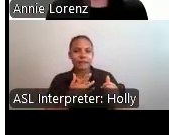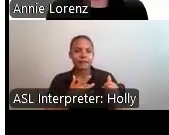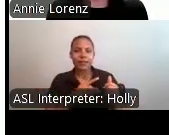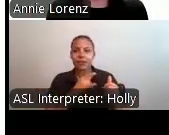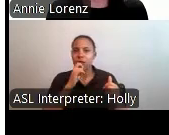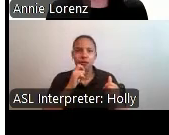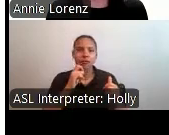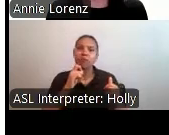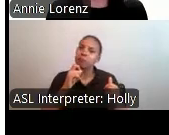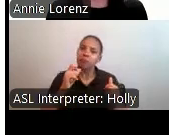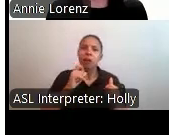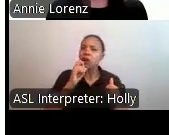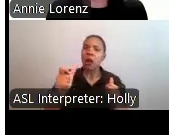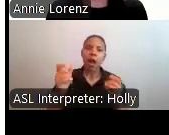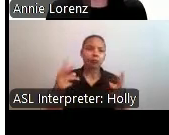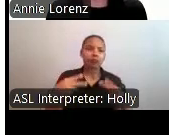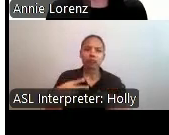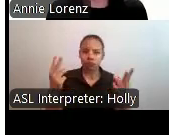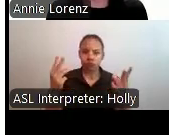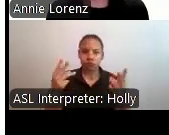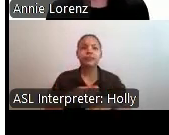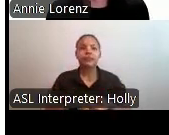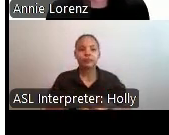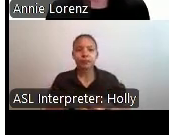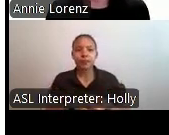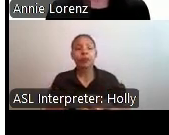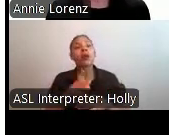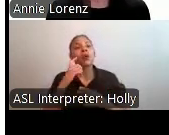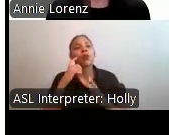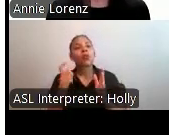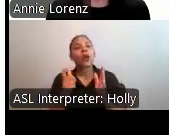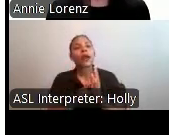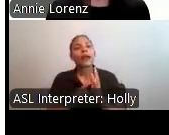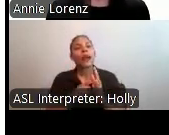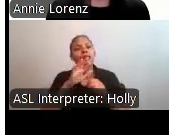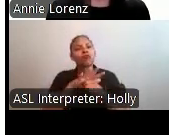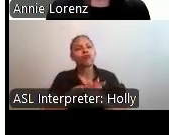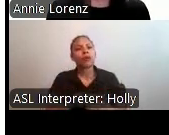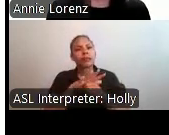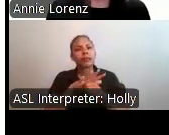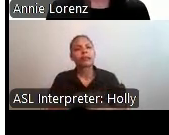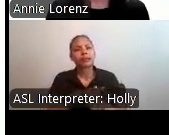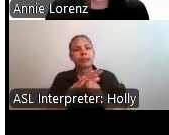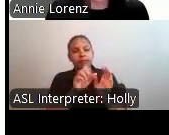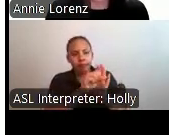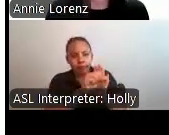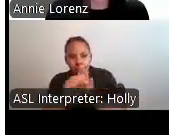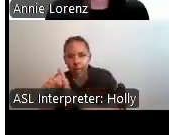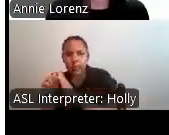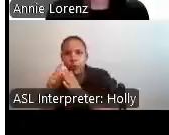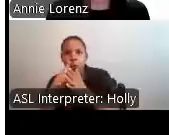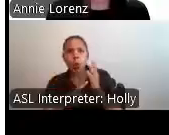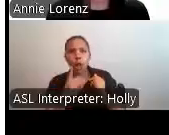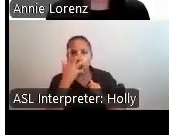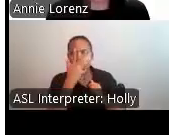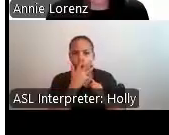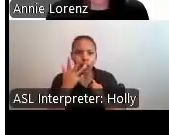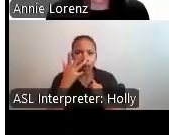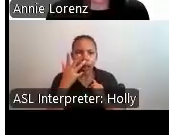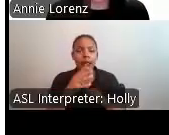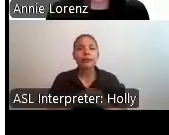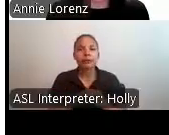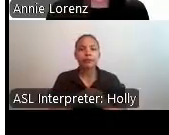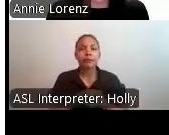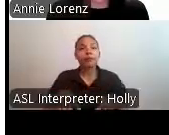offer resources before a person disengages or gives up. If we normalize supports, we help reduce